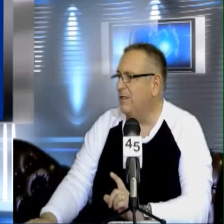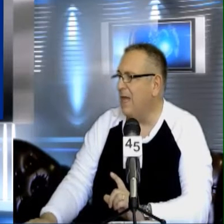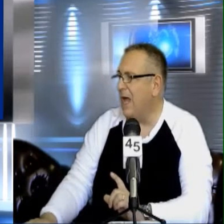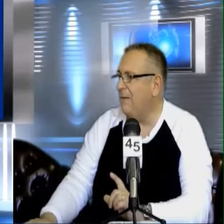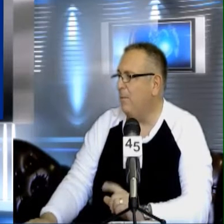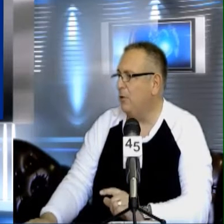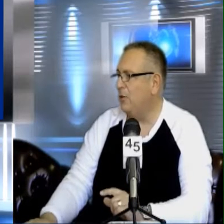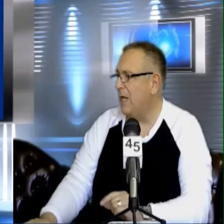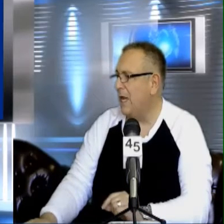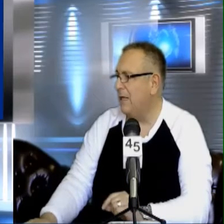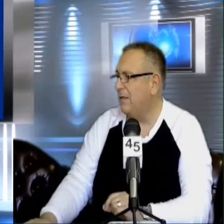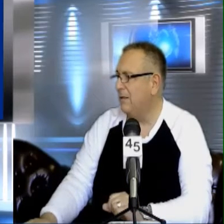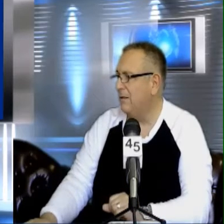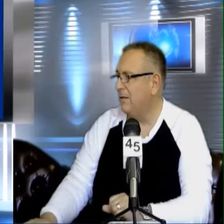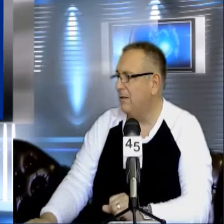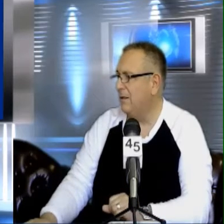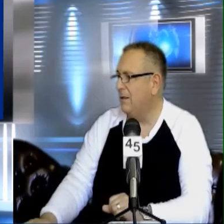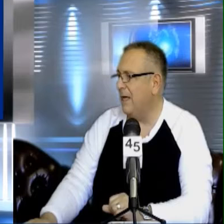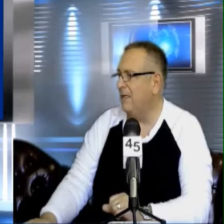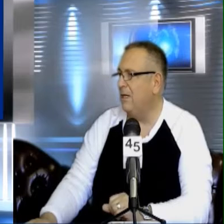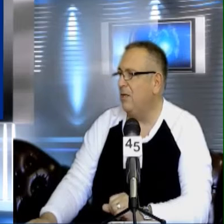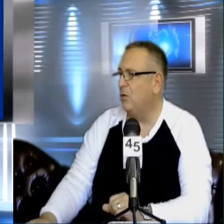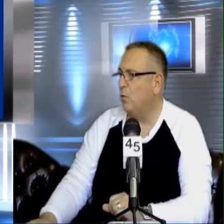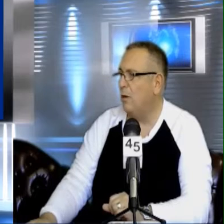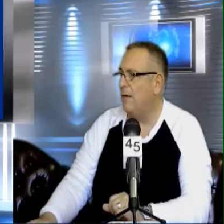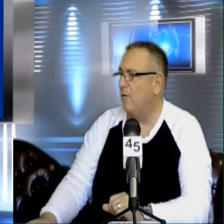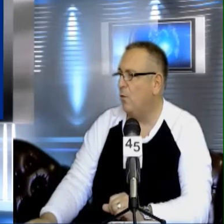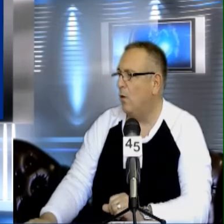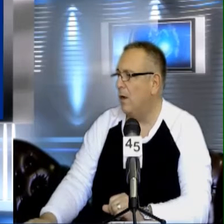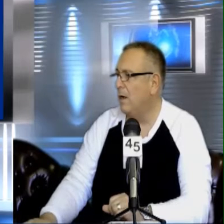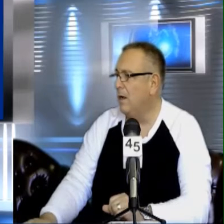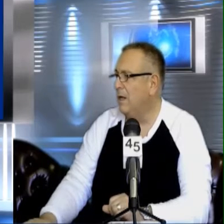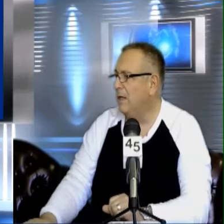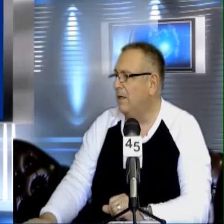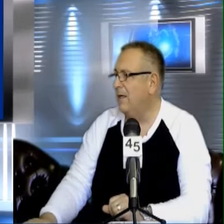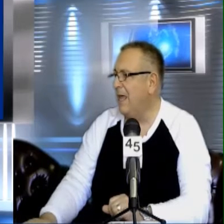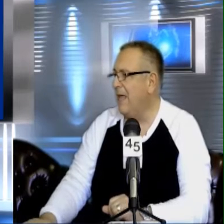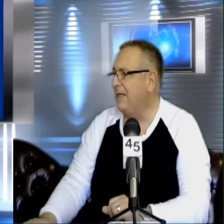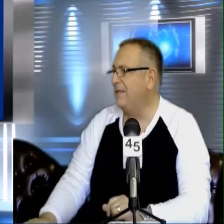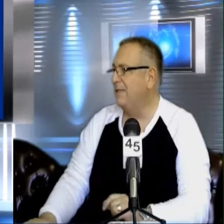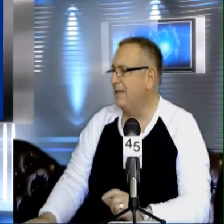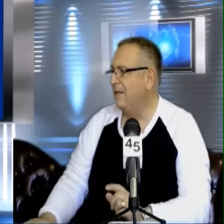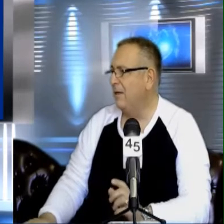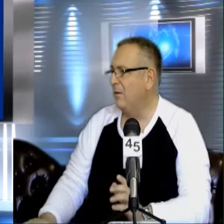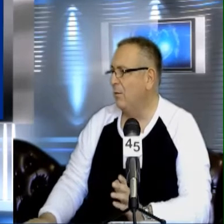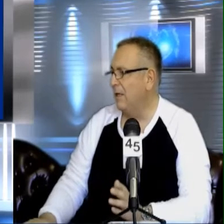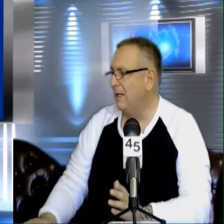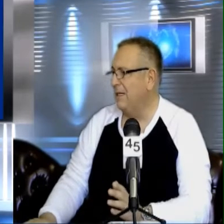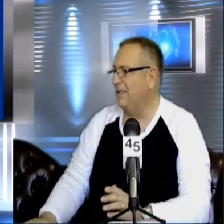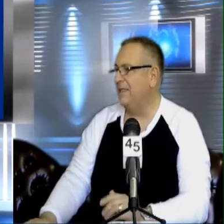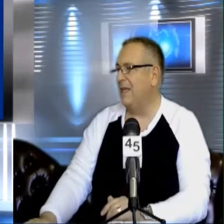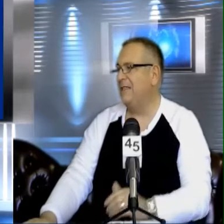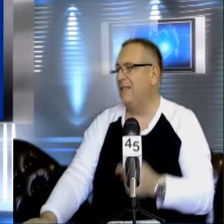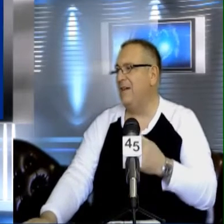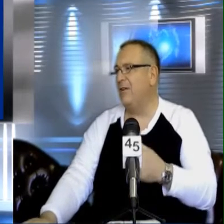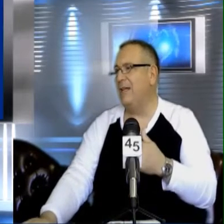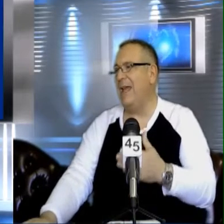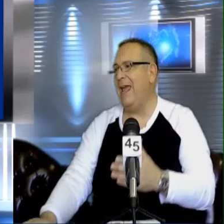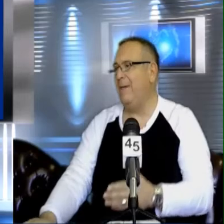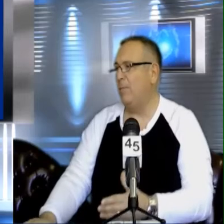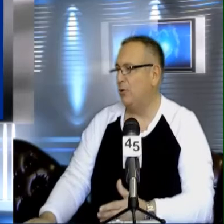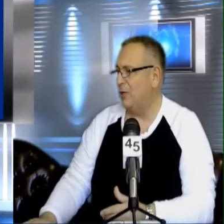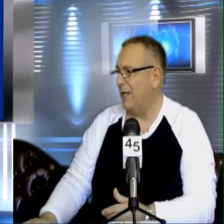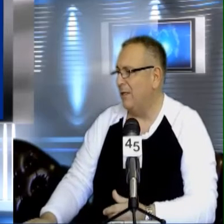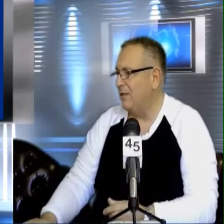It was 9%, 19 to 24. Today's release says